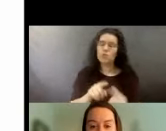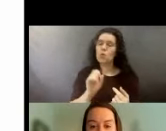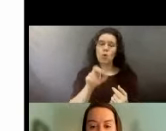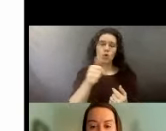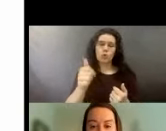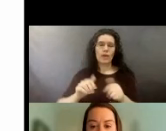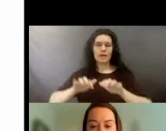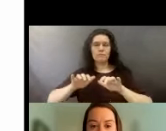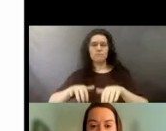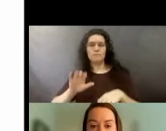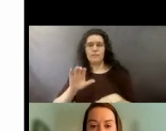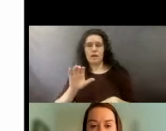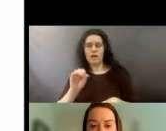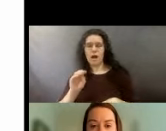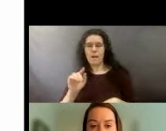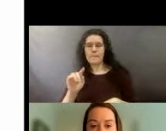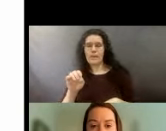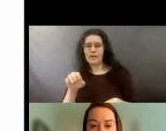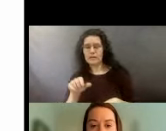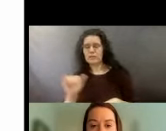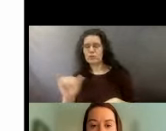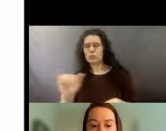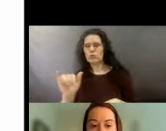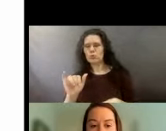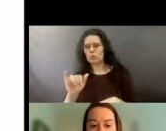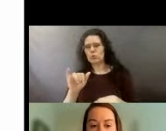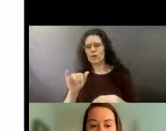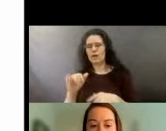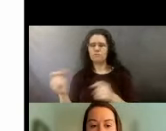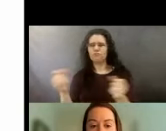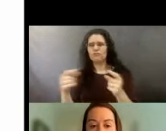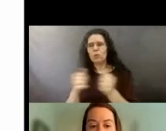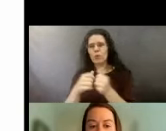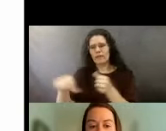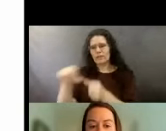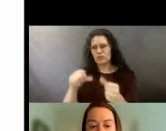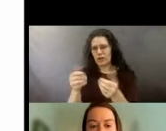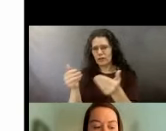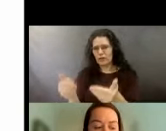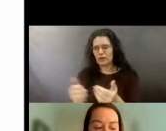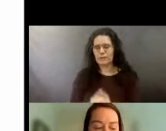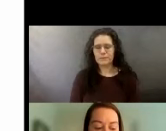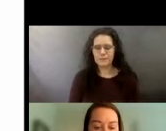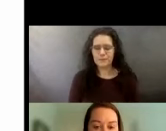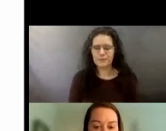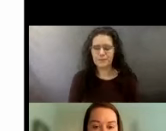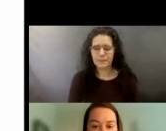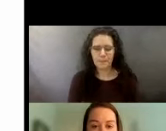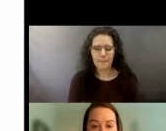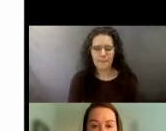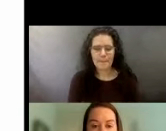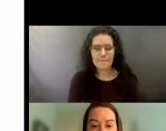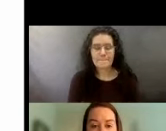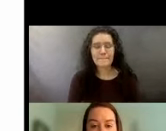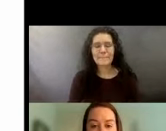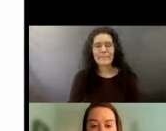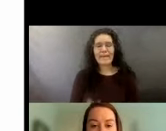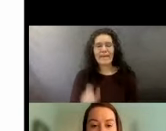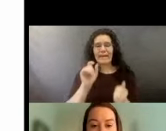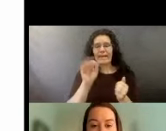it's activated on your Zoom so that you can engage with each other. If you cannot see the